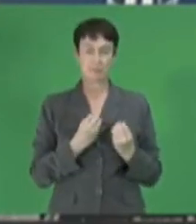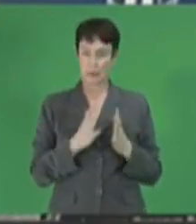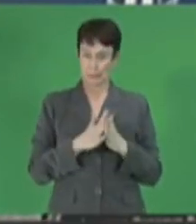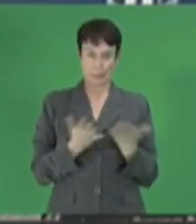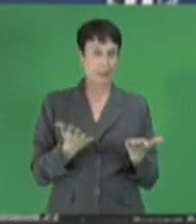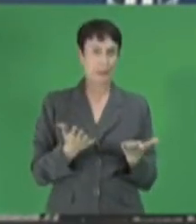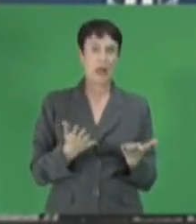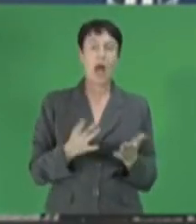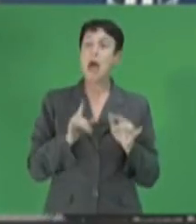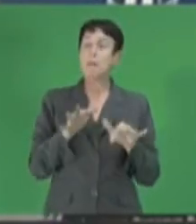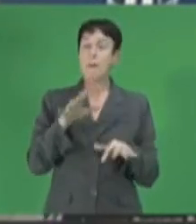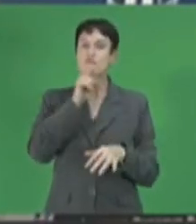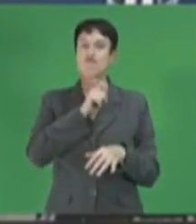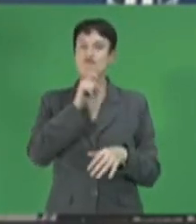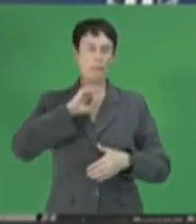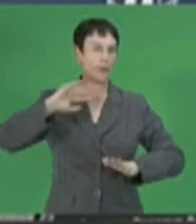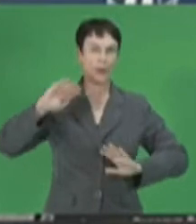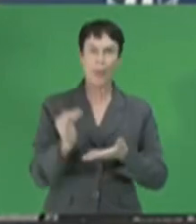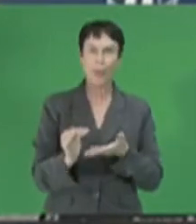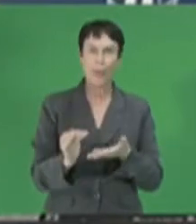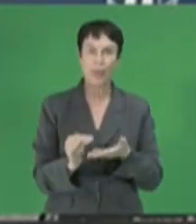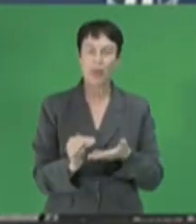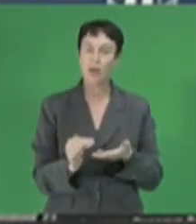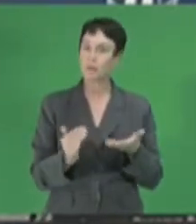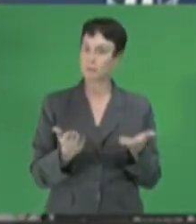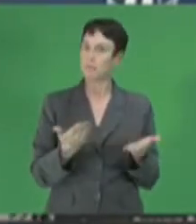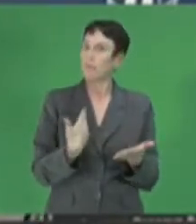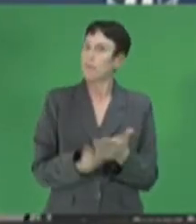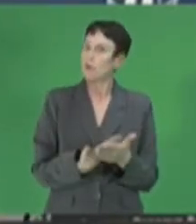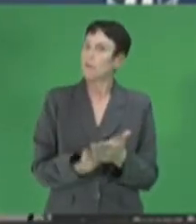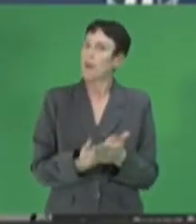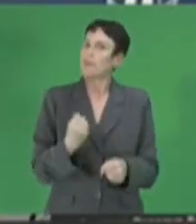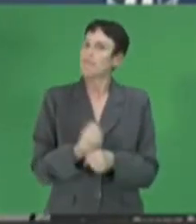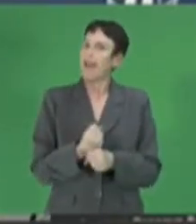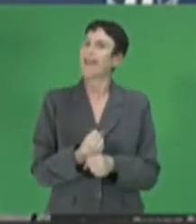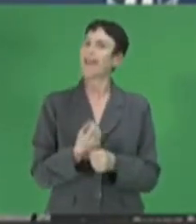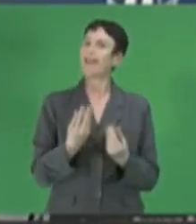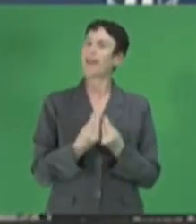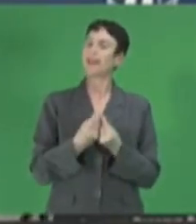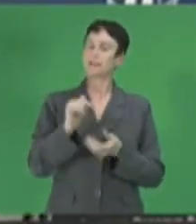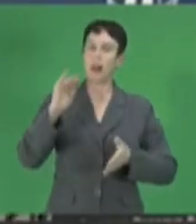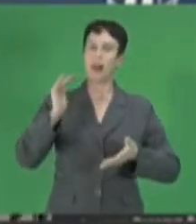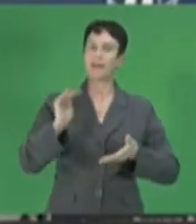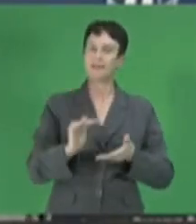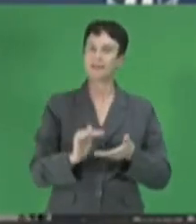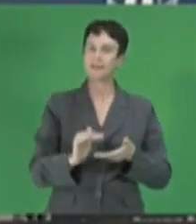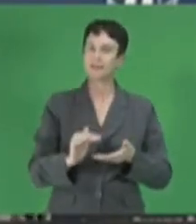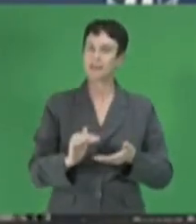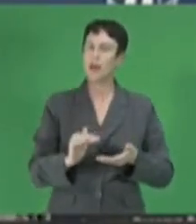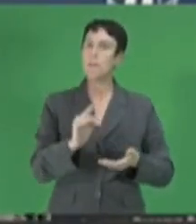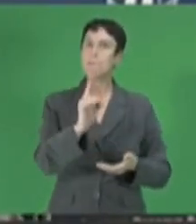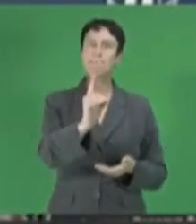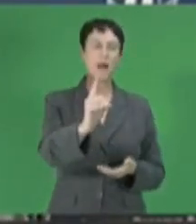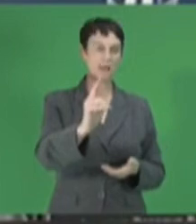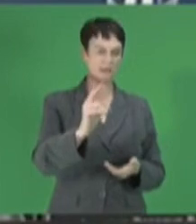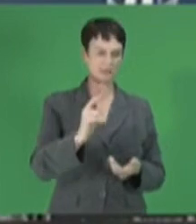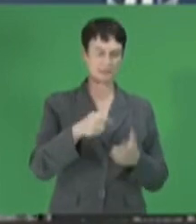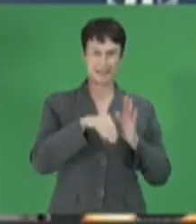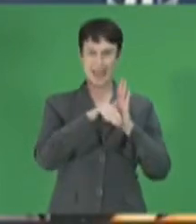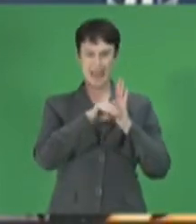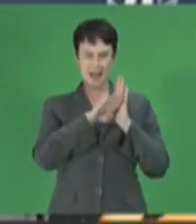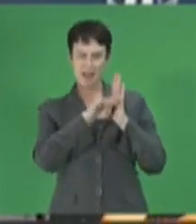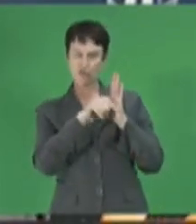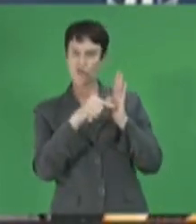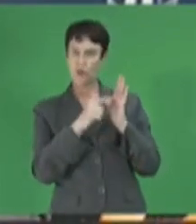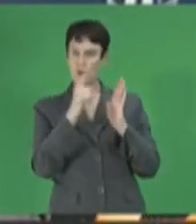consuming, yes, and that could have brought the things down. But the trend of what has been happening to inflation expectations